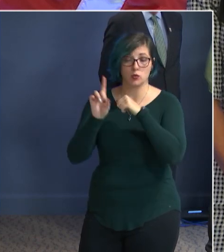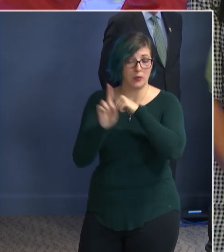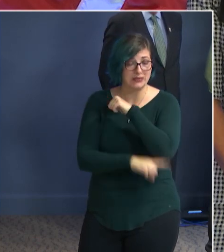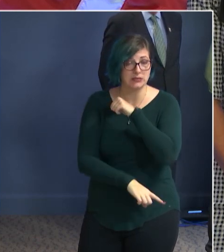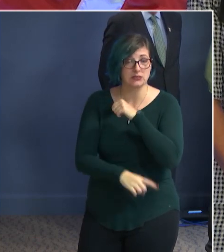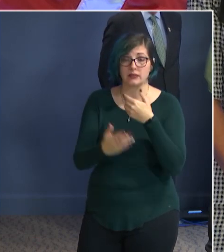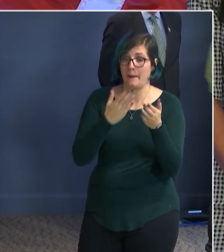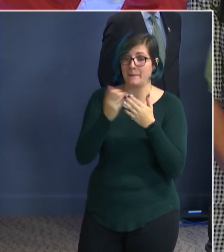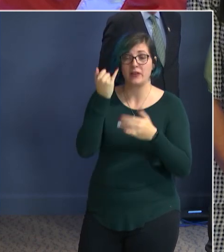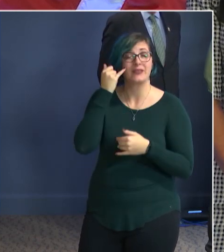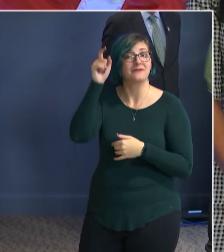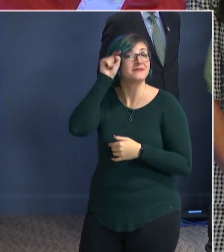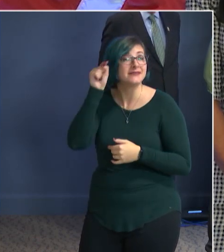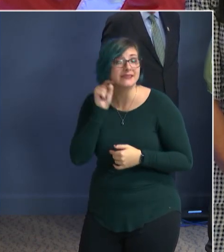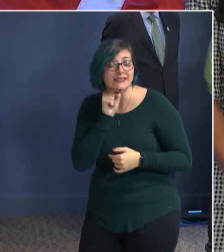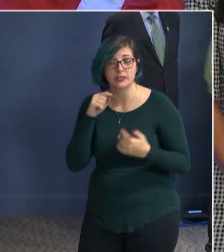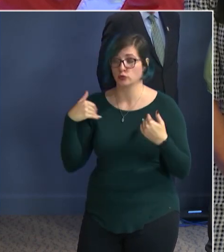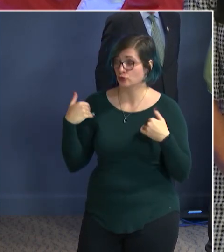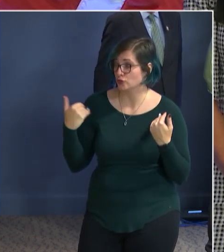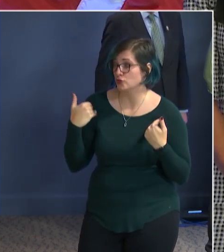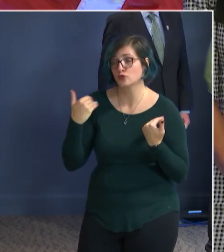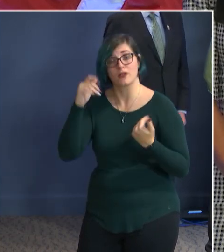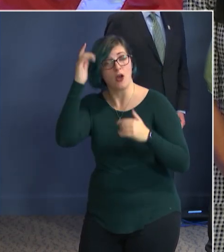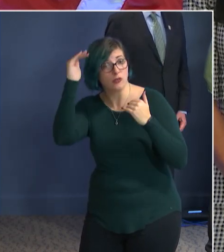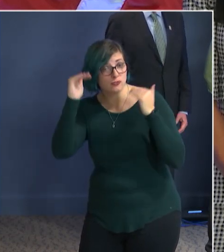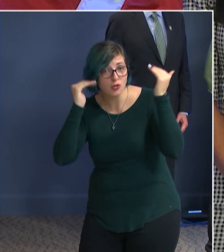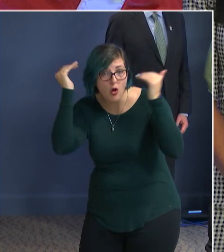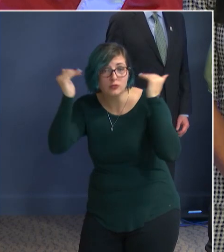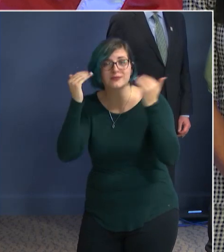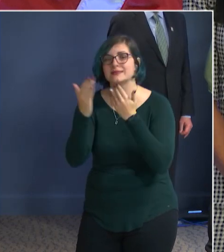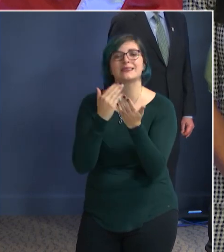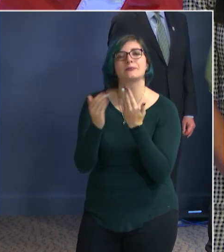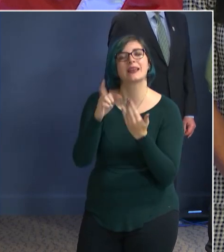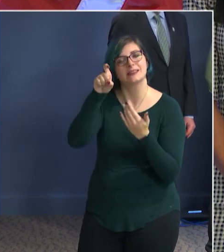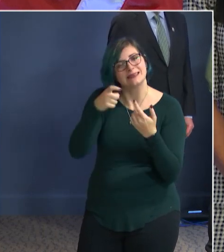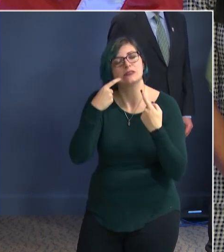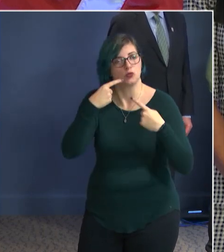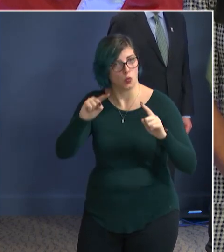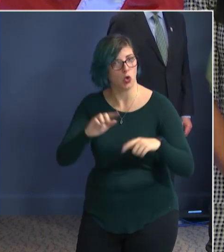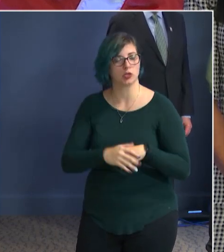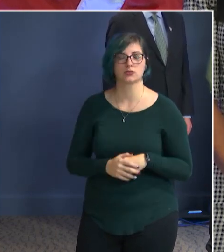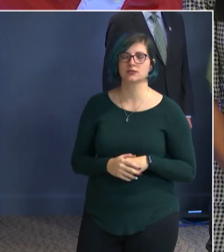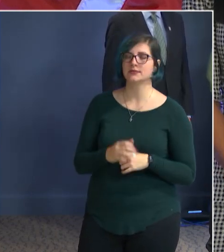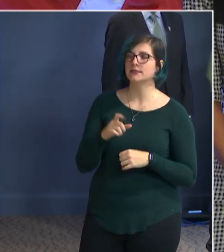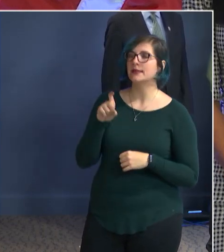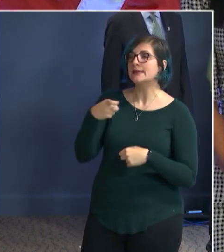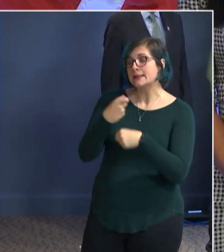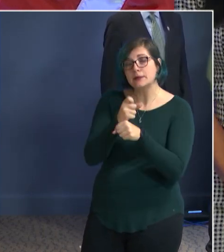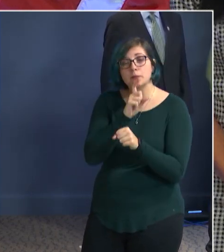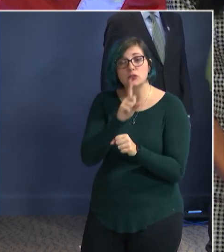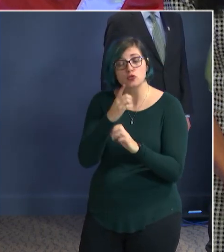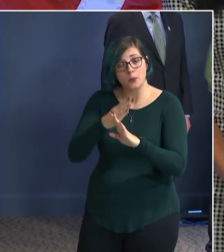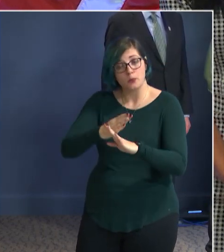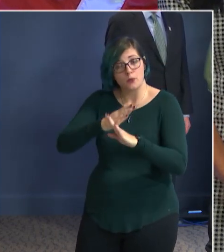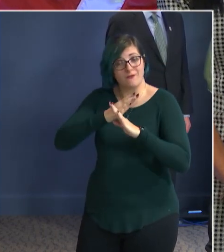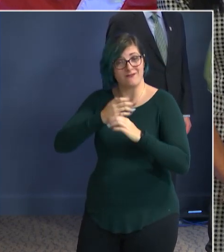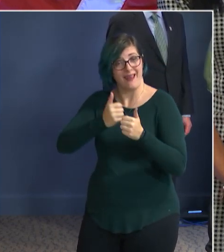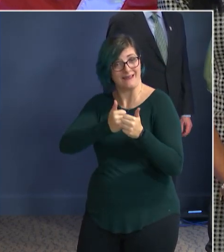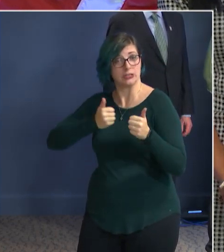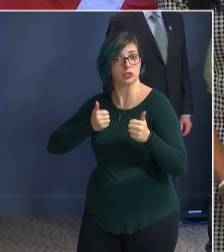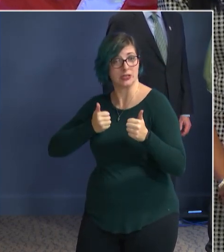or adults, that works. We also have to make sure that all of our prevention systems are working effectively.